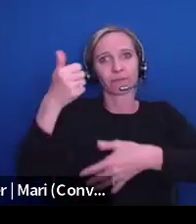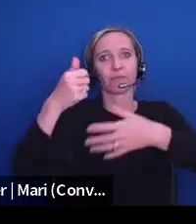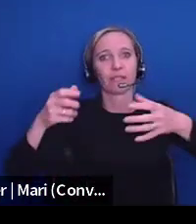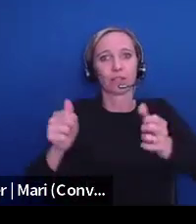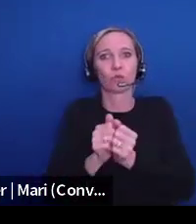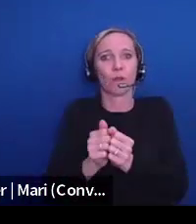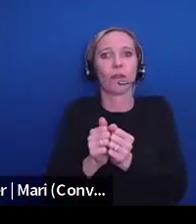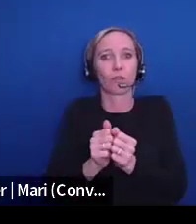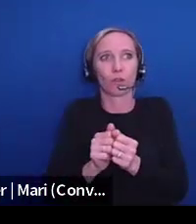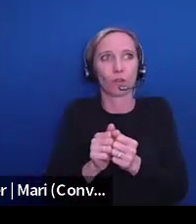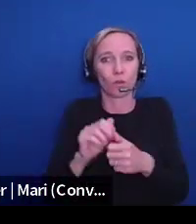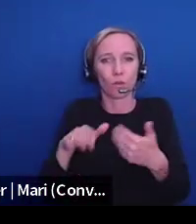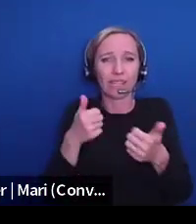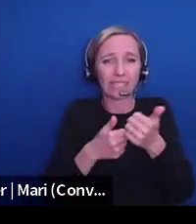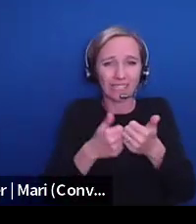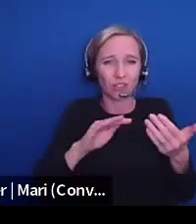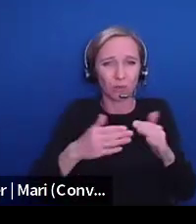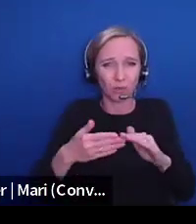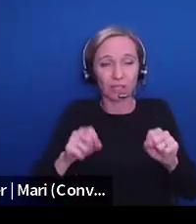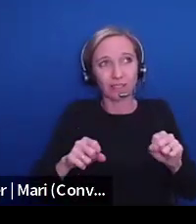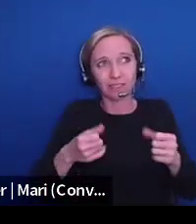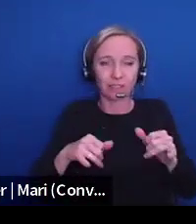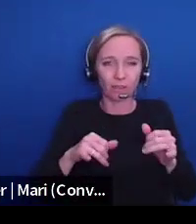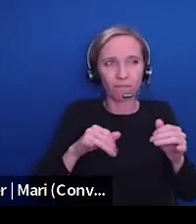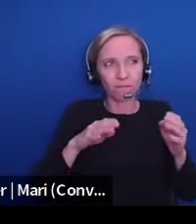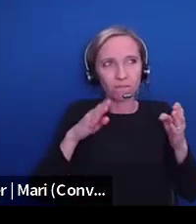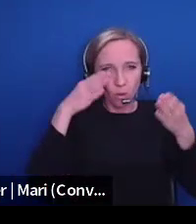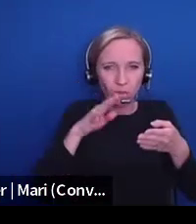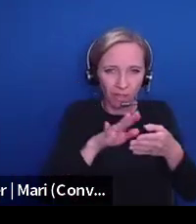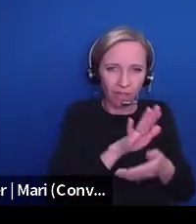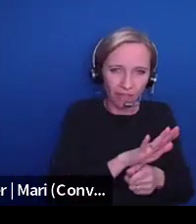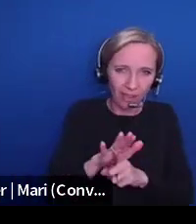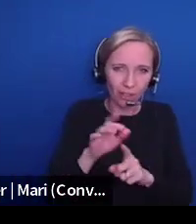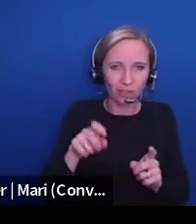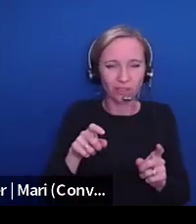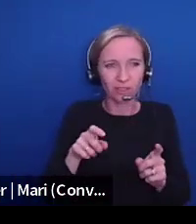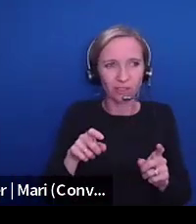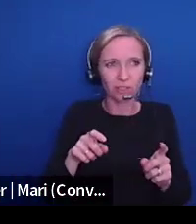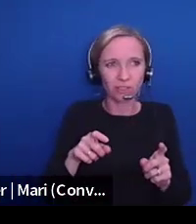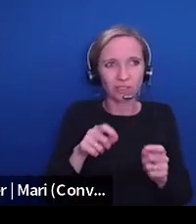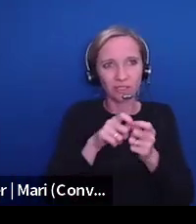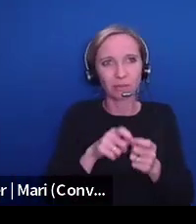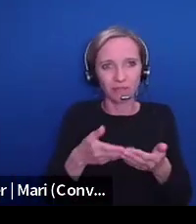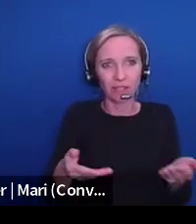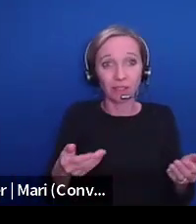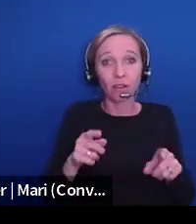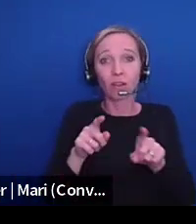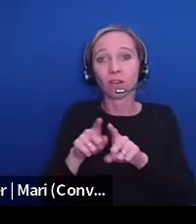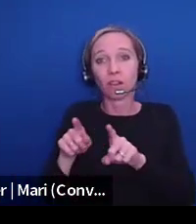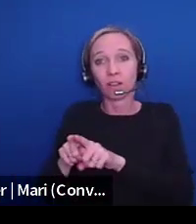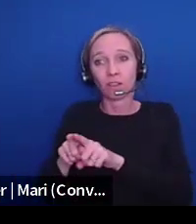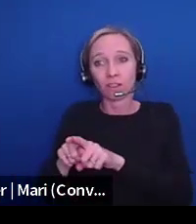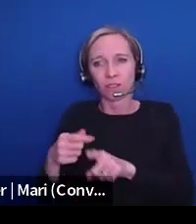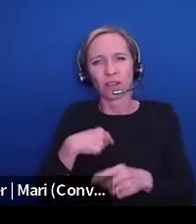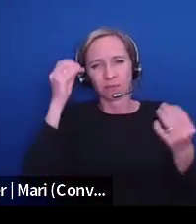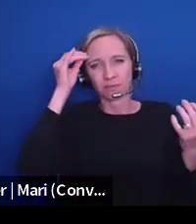each community is focused on specific things. And I think also